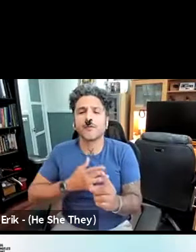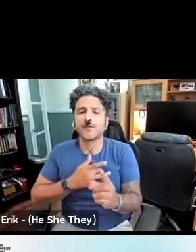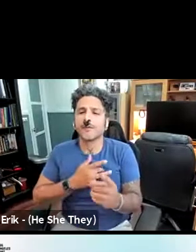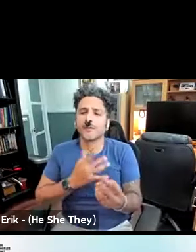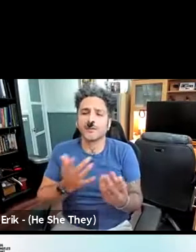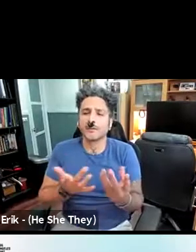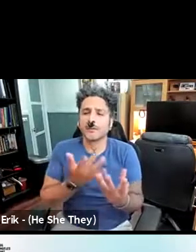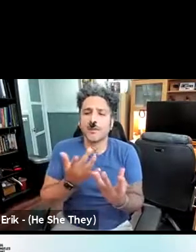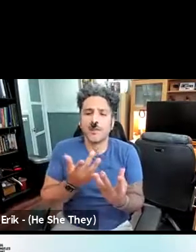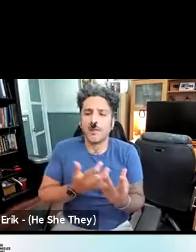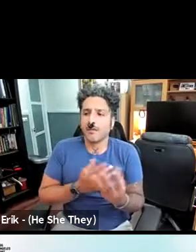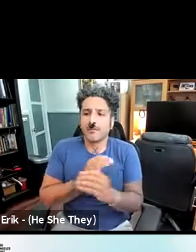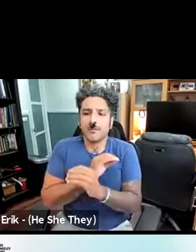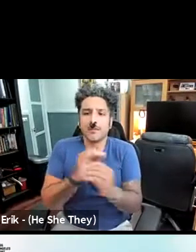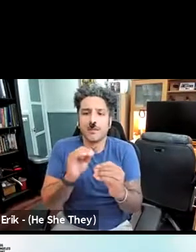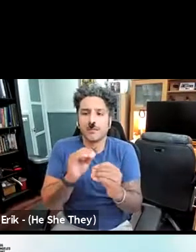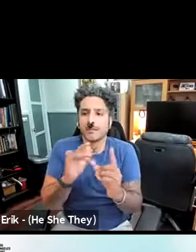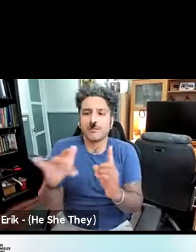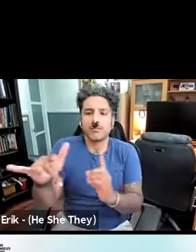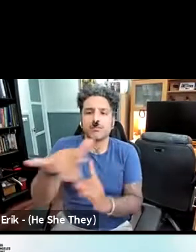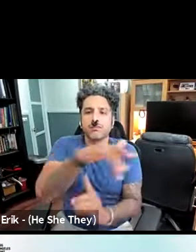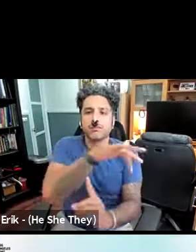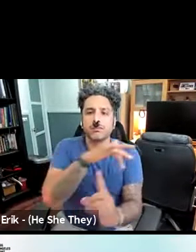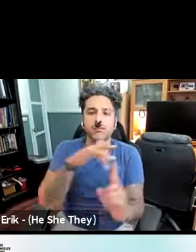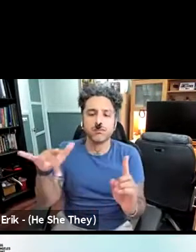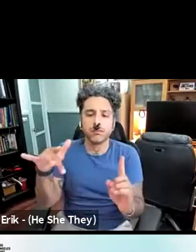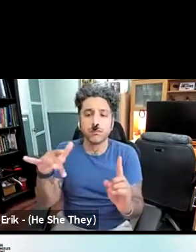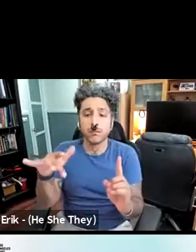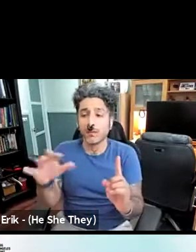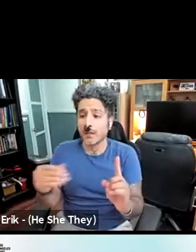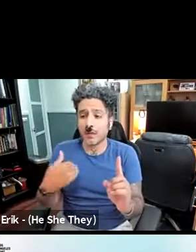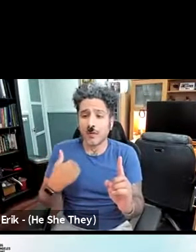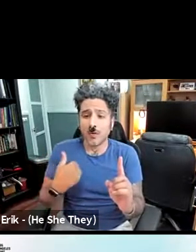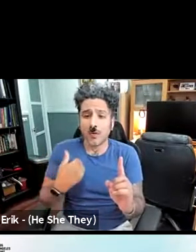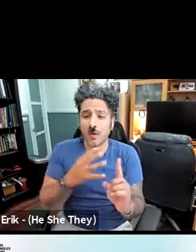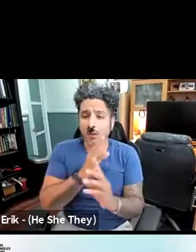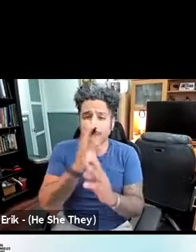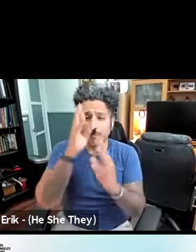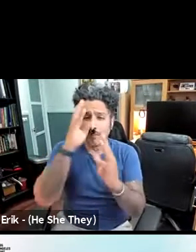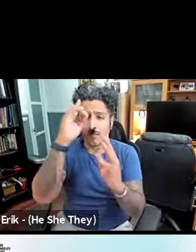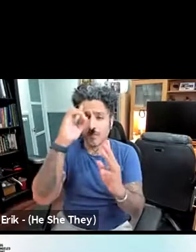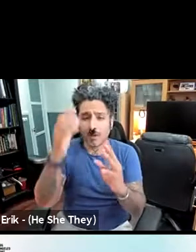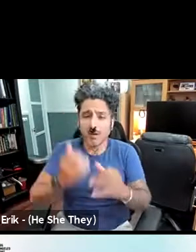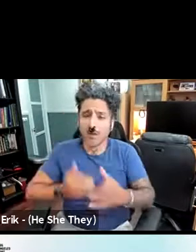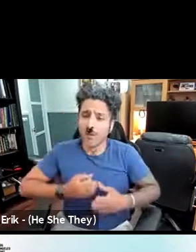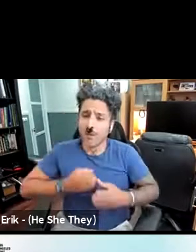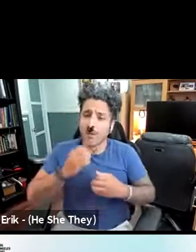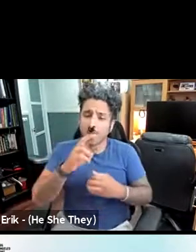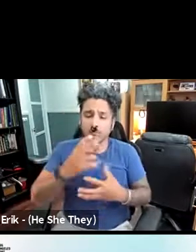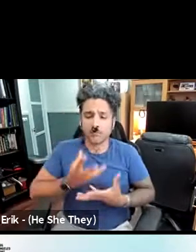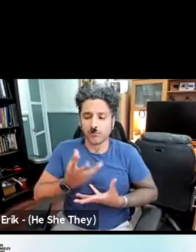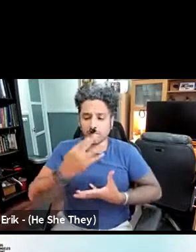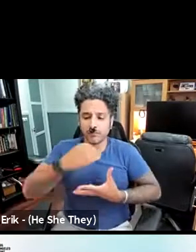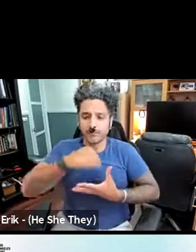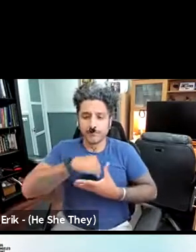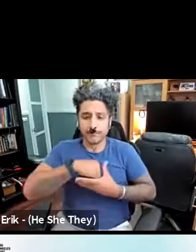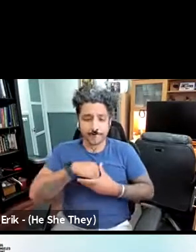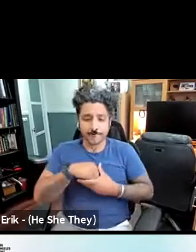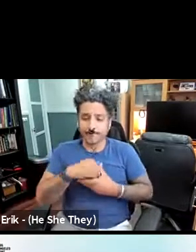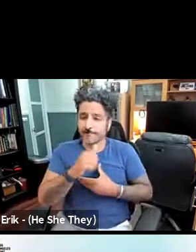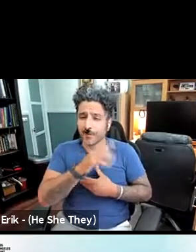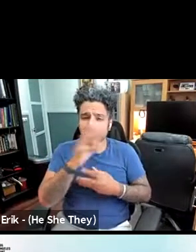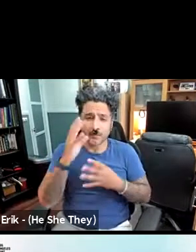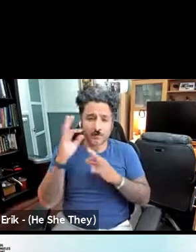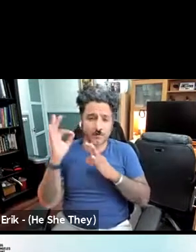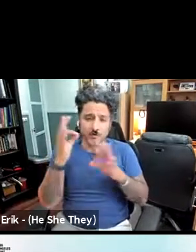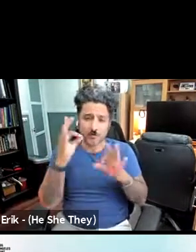look within. Everything that you have, anything that you've ever manifested or will, is right inside of you. Don't be distracted by